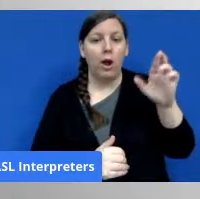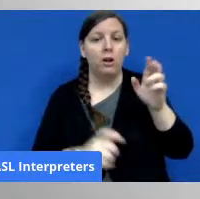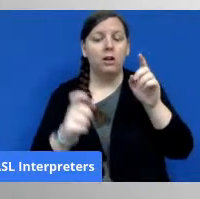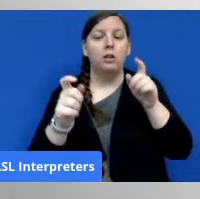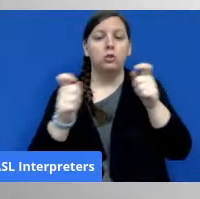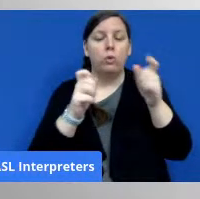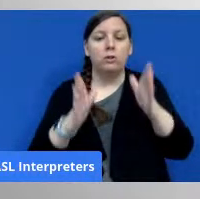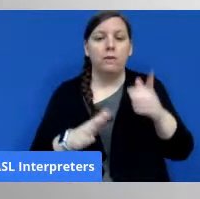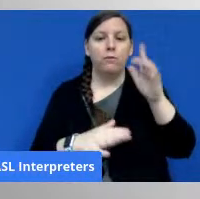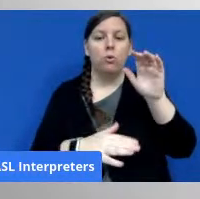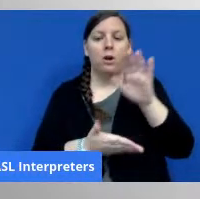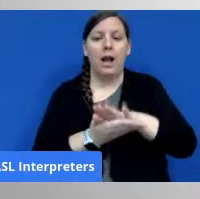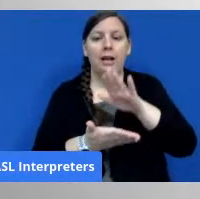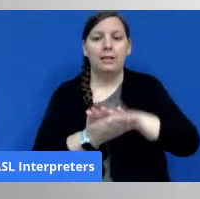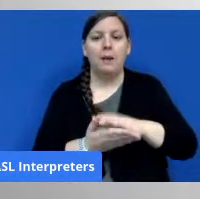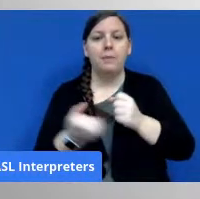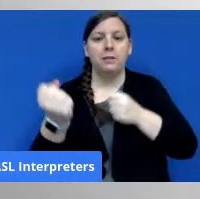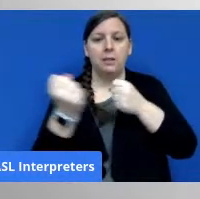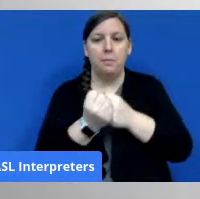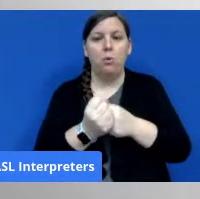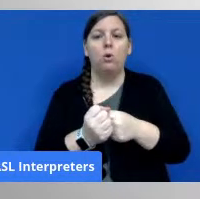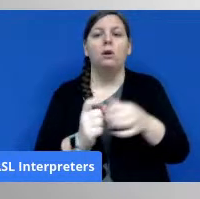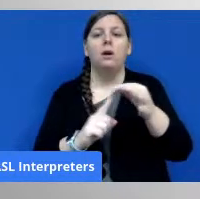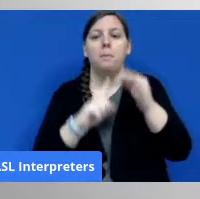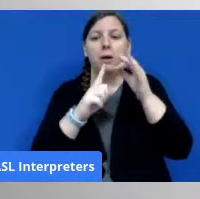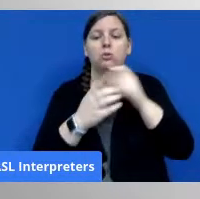and Dr. Angela Pope, who's the 21st Century